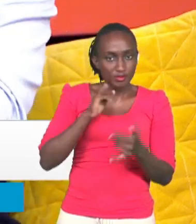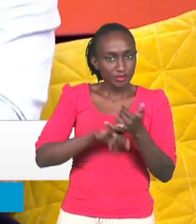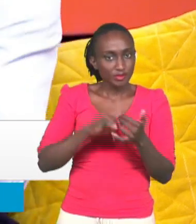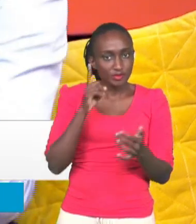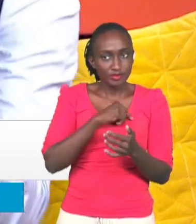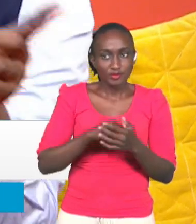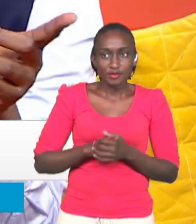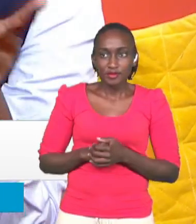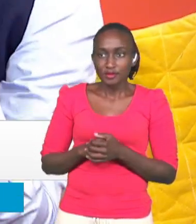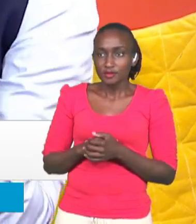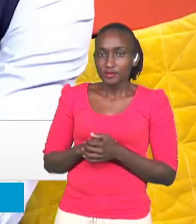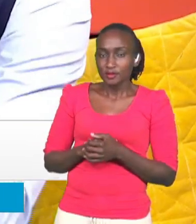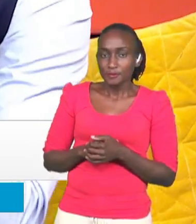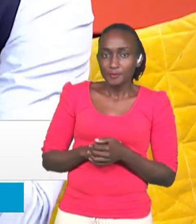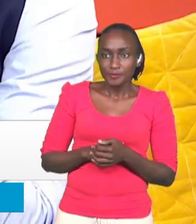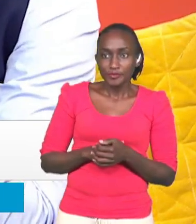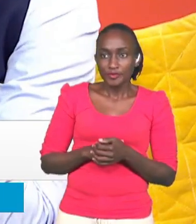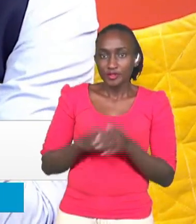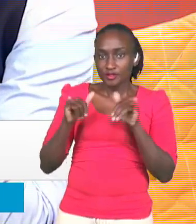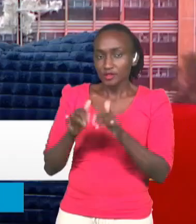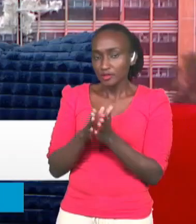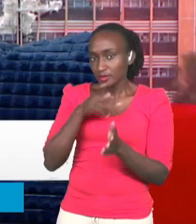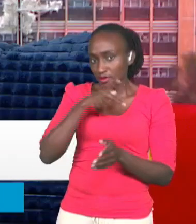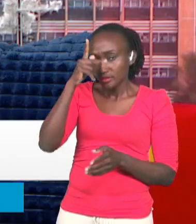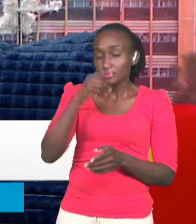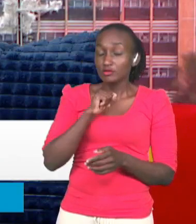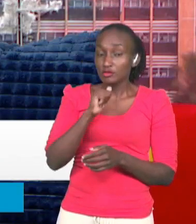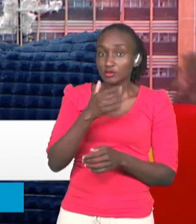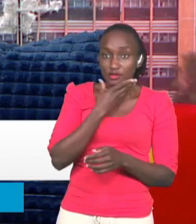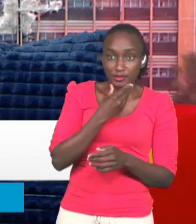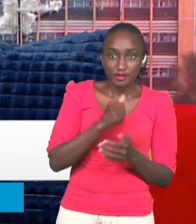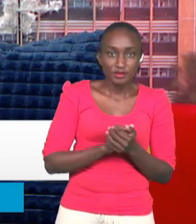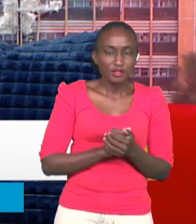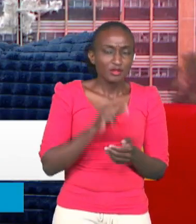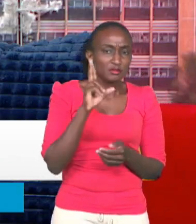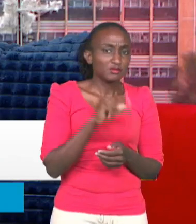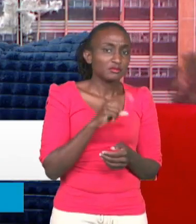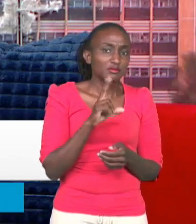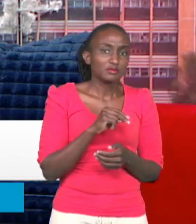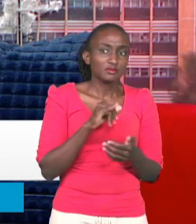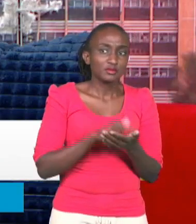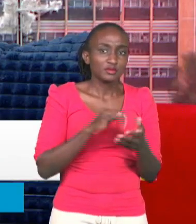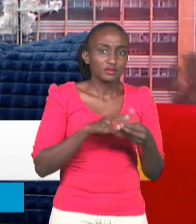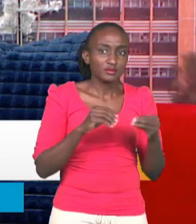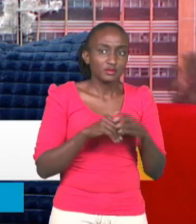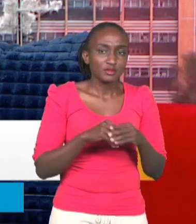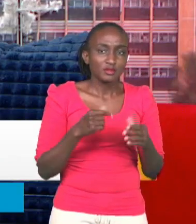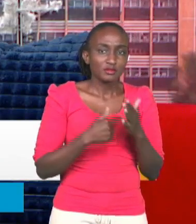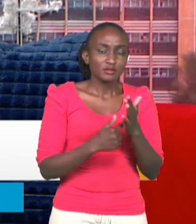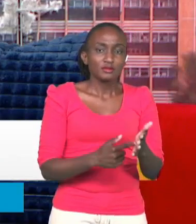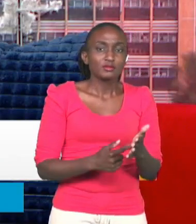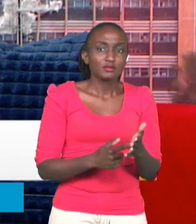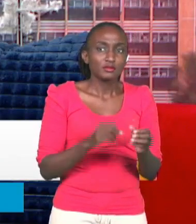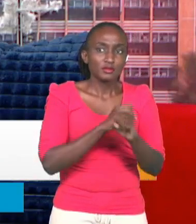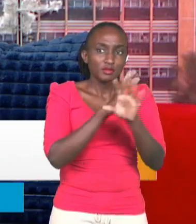challenging one. Now, she's staying with the parents, not the guy. No, I don't think that can create a presumption. I think you, to put it bluntly,